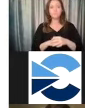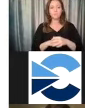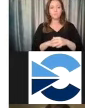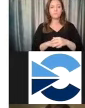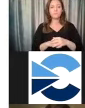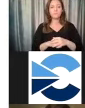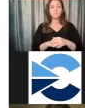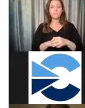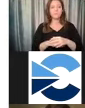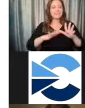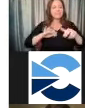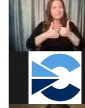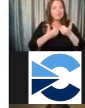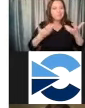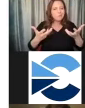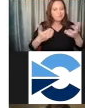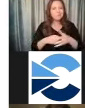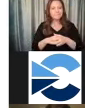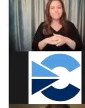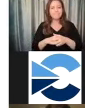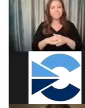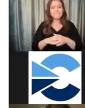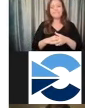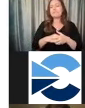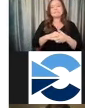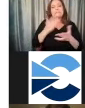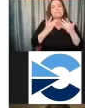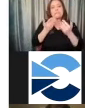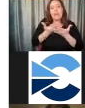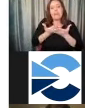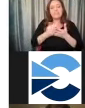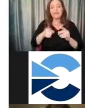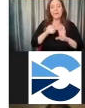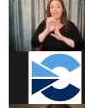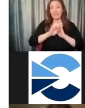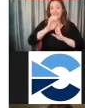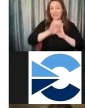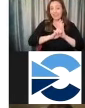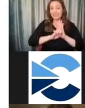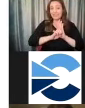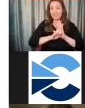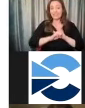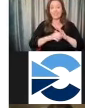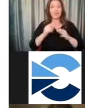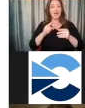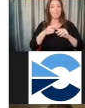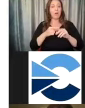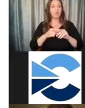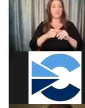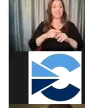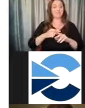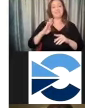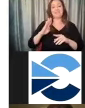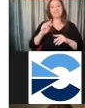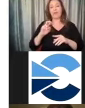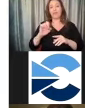in terms of challenges, there is inconclusive evidence about the efficacy of, quote, battering intervention programs.